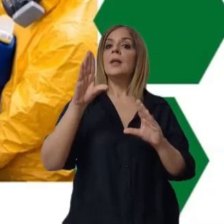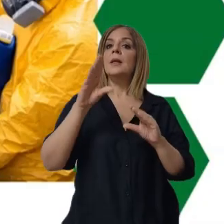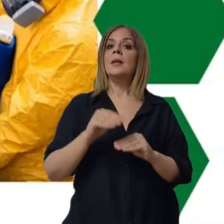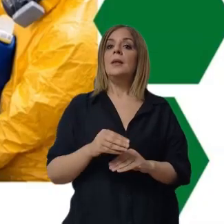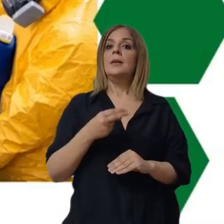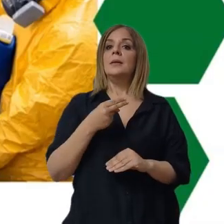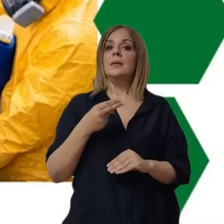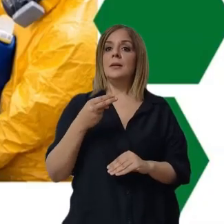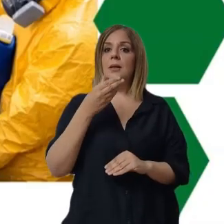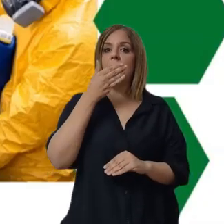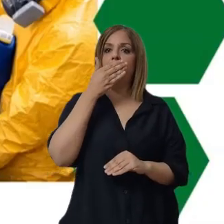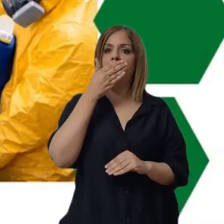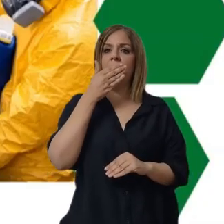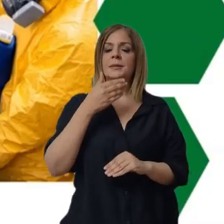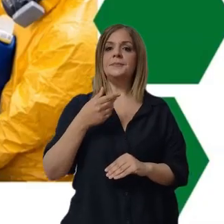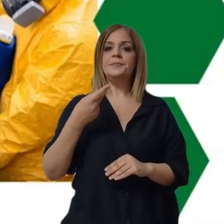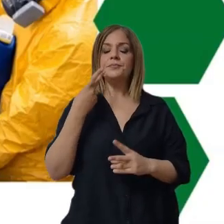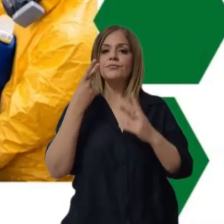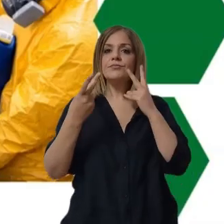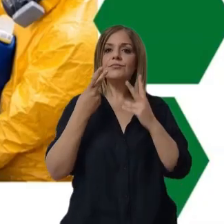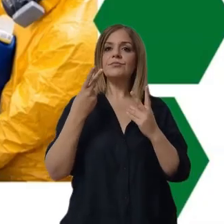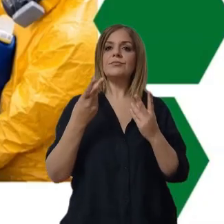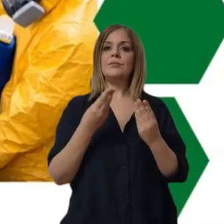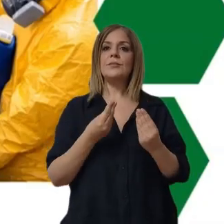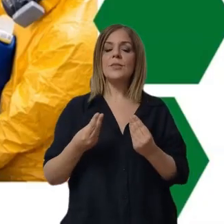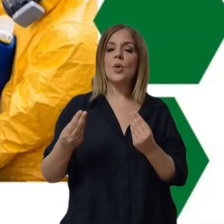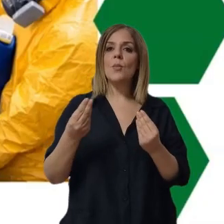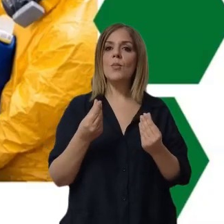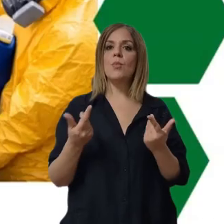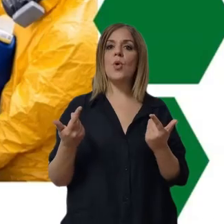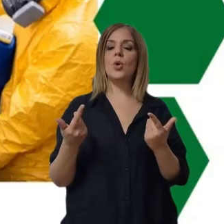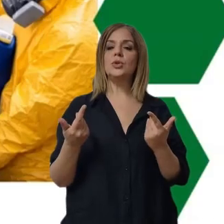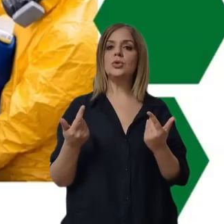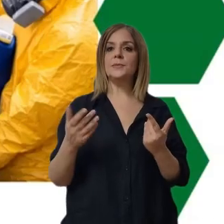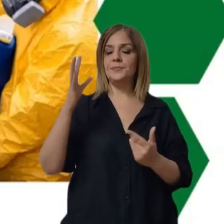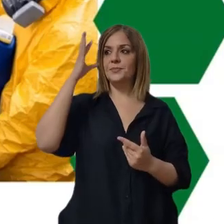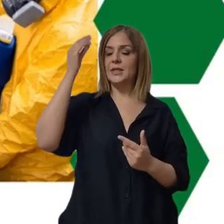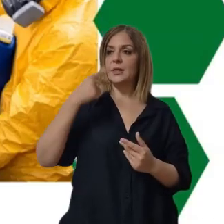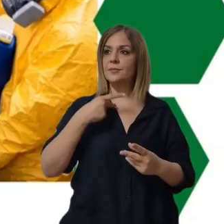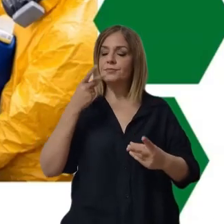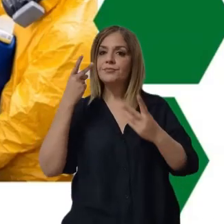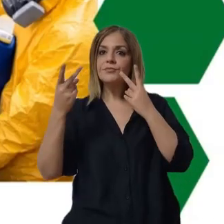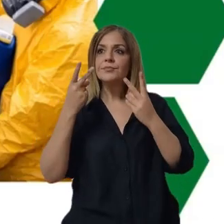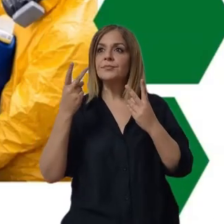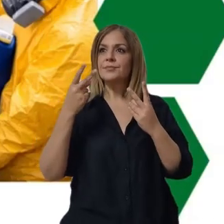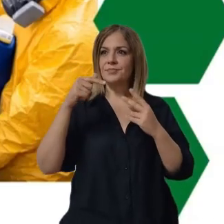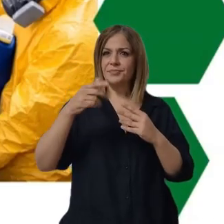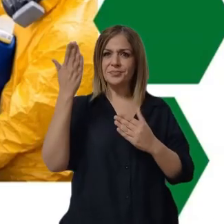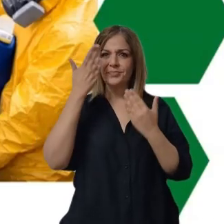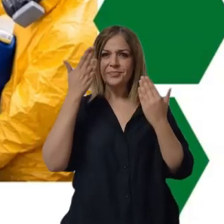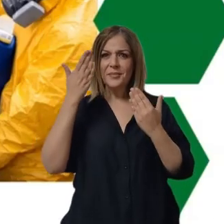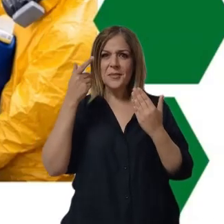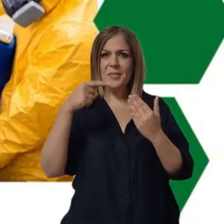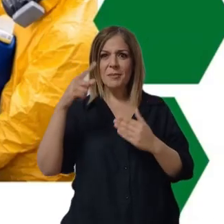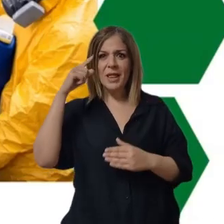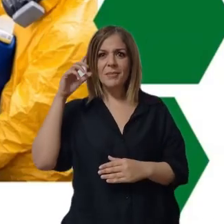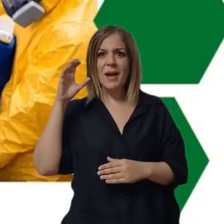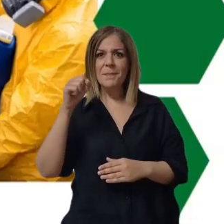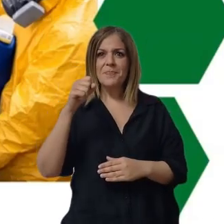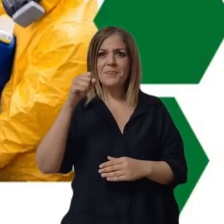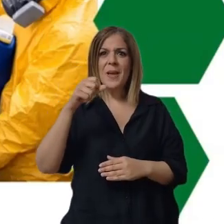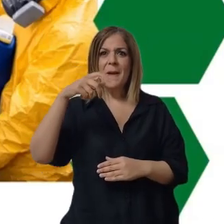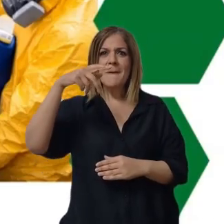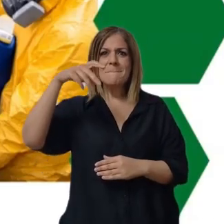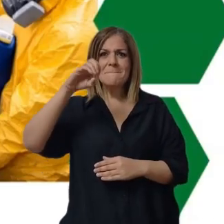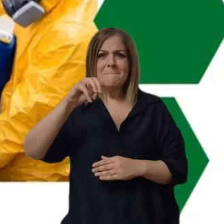said in the content that we were when we saw the content of this webinar.